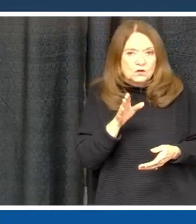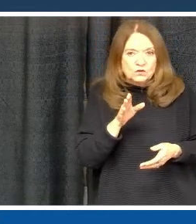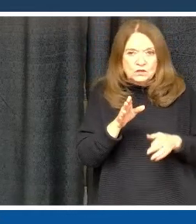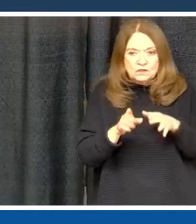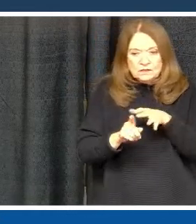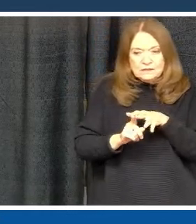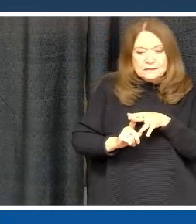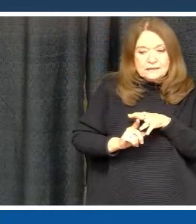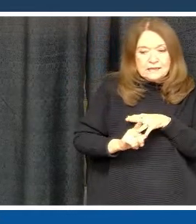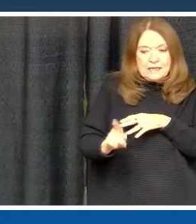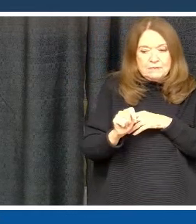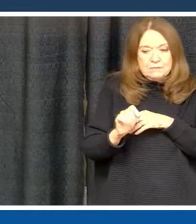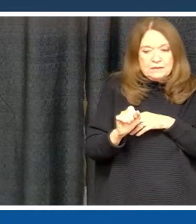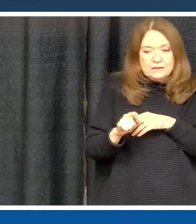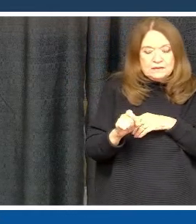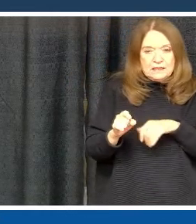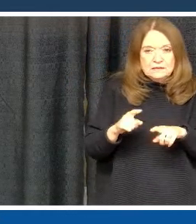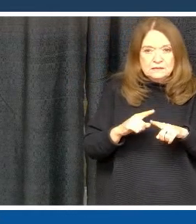taxes. But the soccer moms,